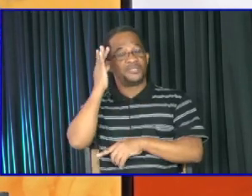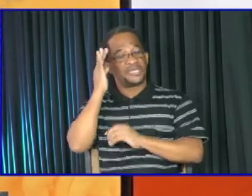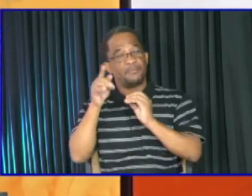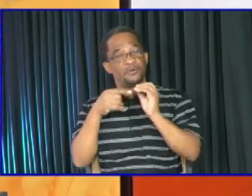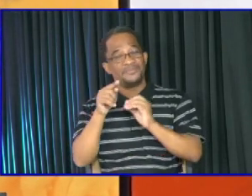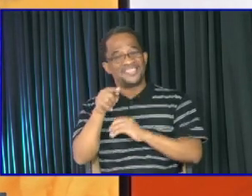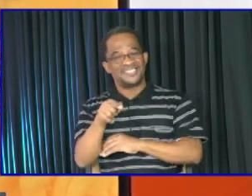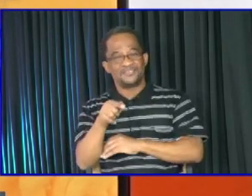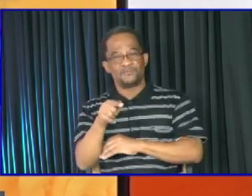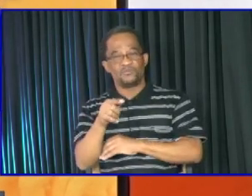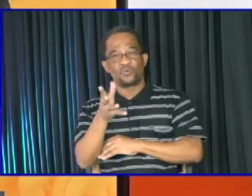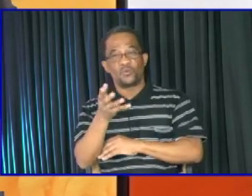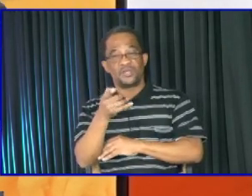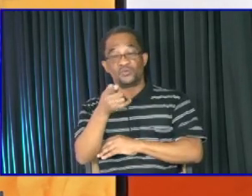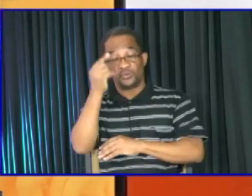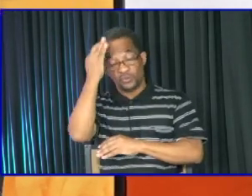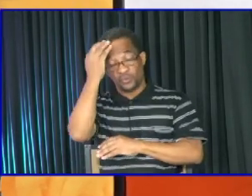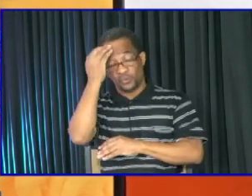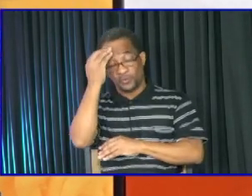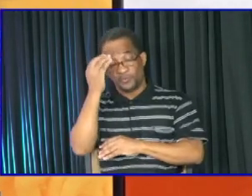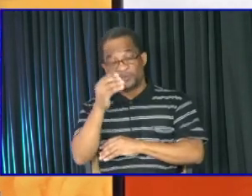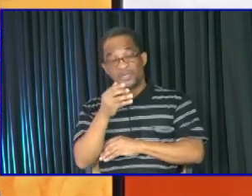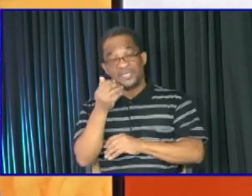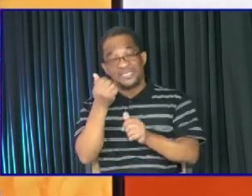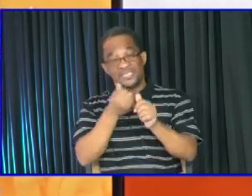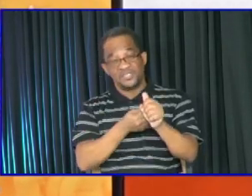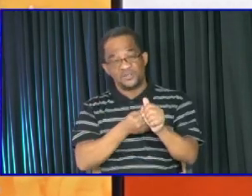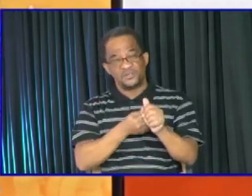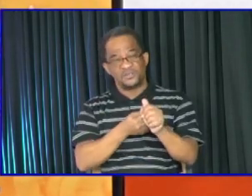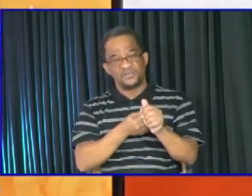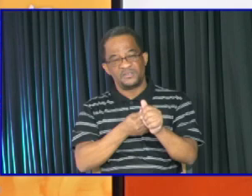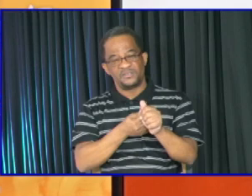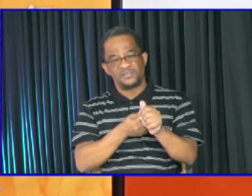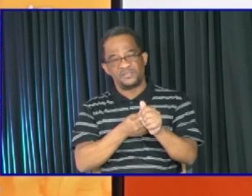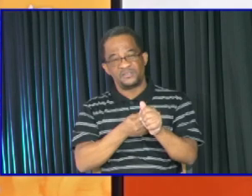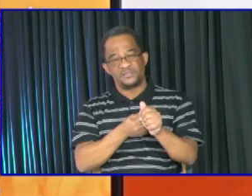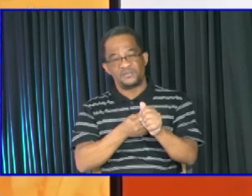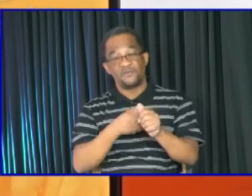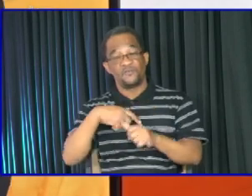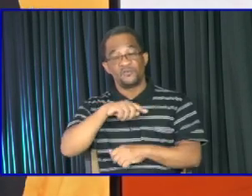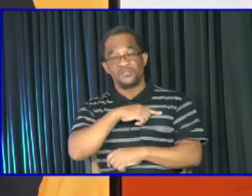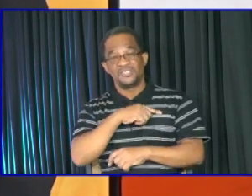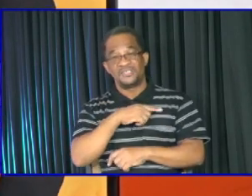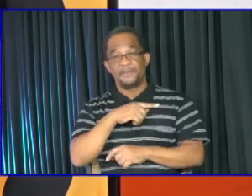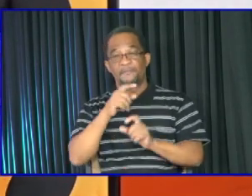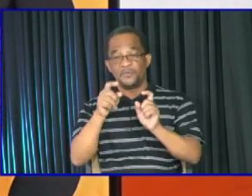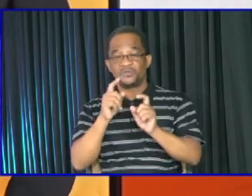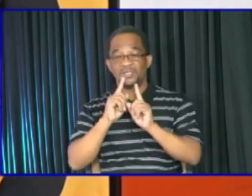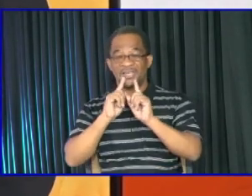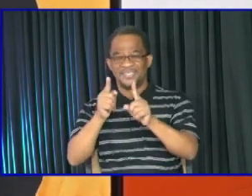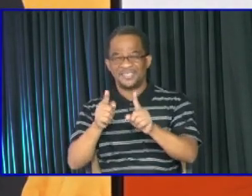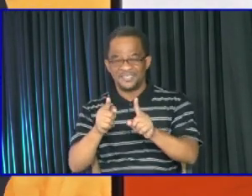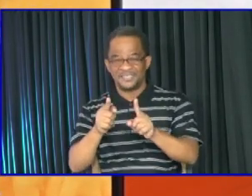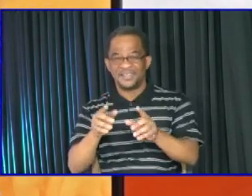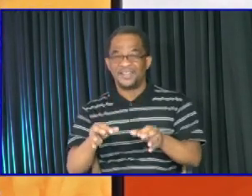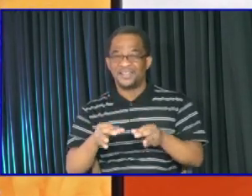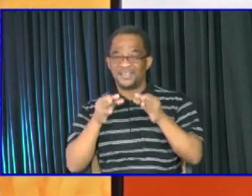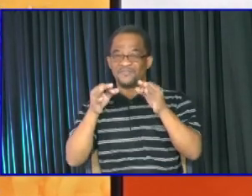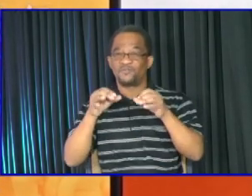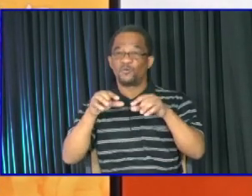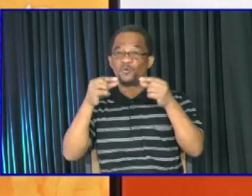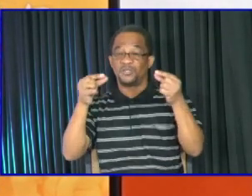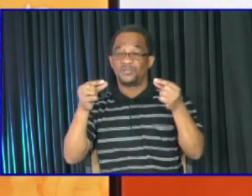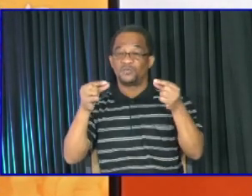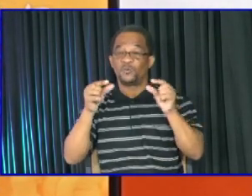note that each of us must answer life's greatest question. What shall I do